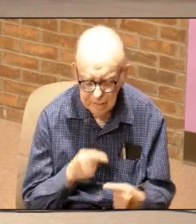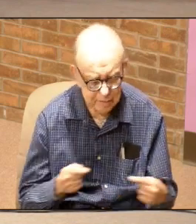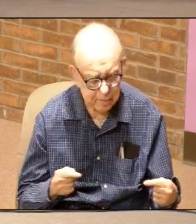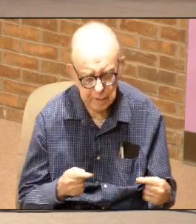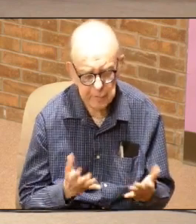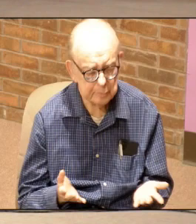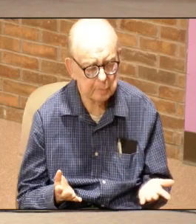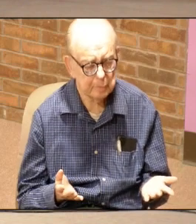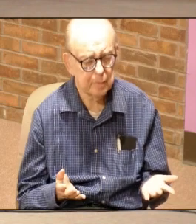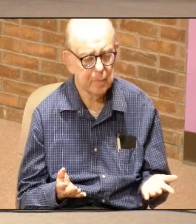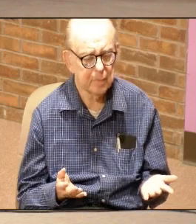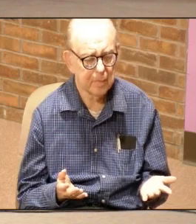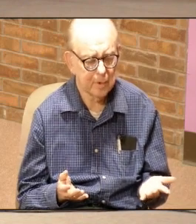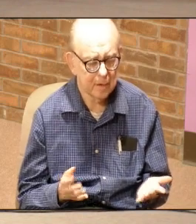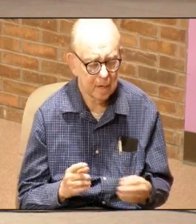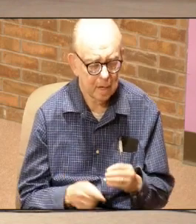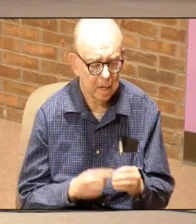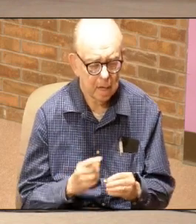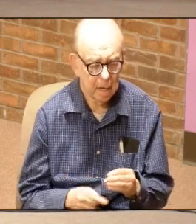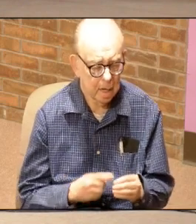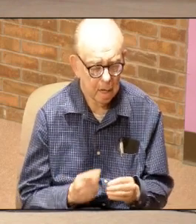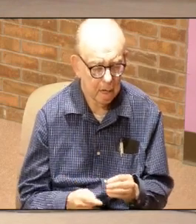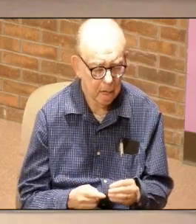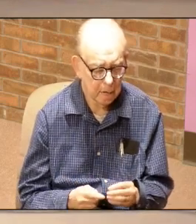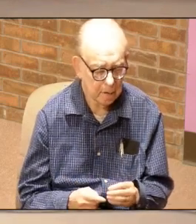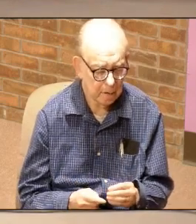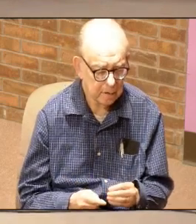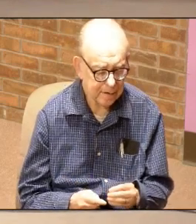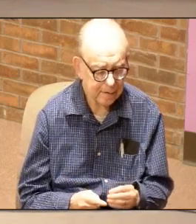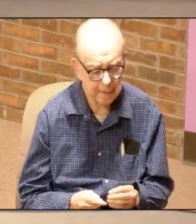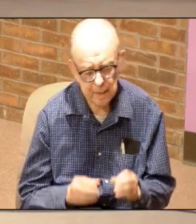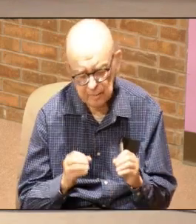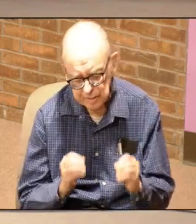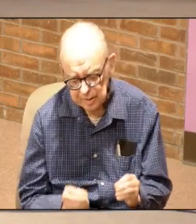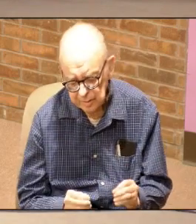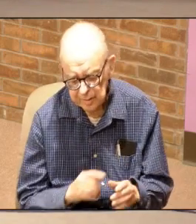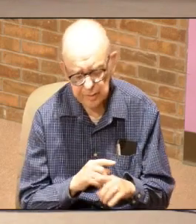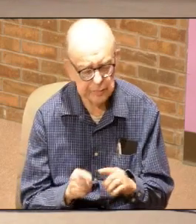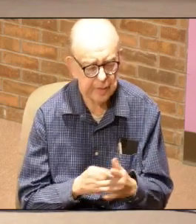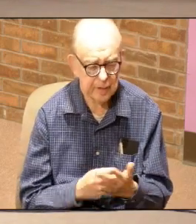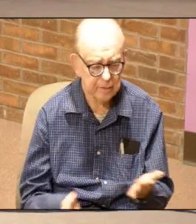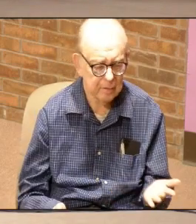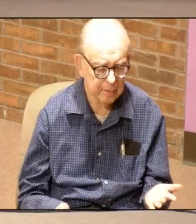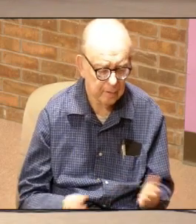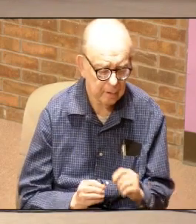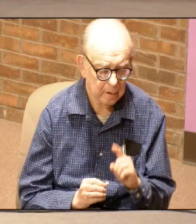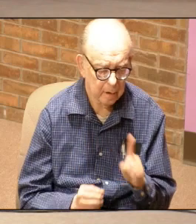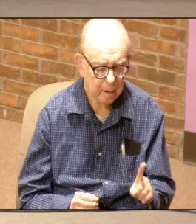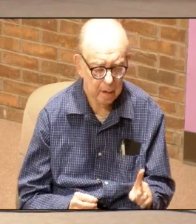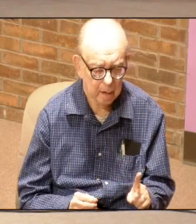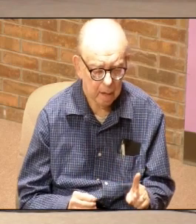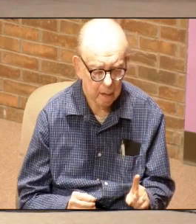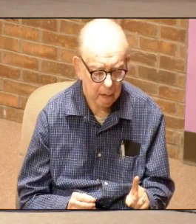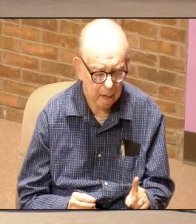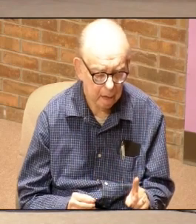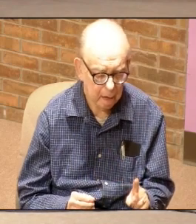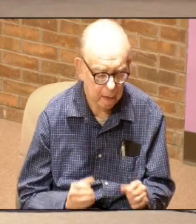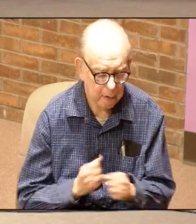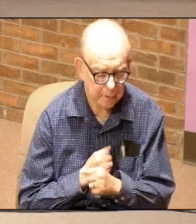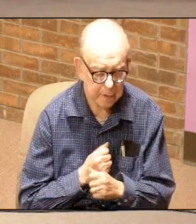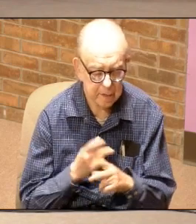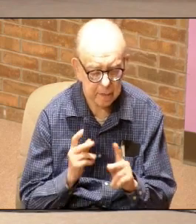disagreement about, well, is it teaching or is it this or is it that? The number one love that everybody